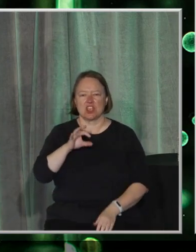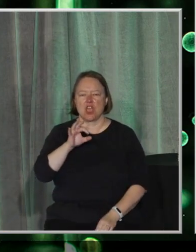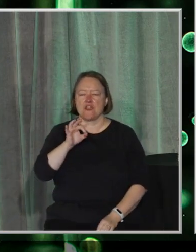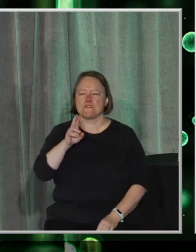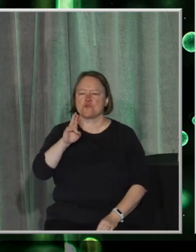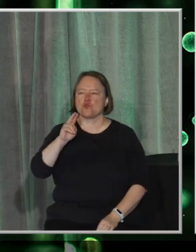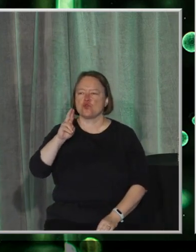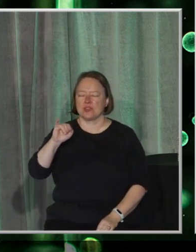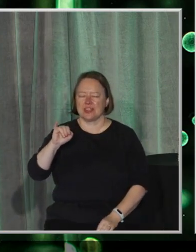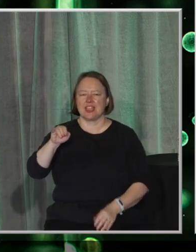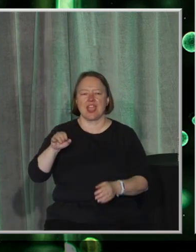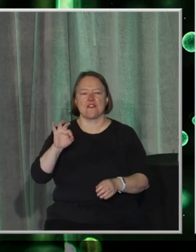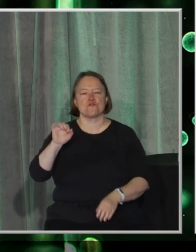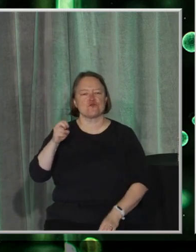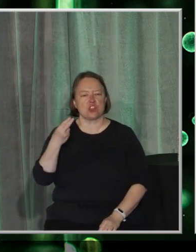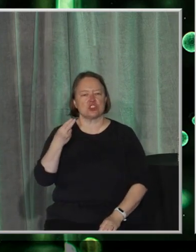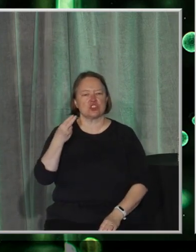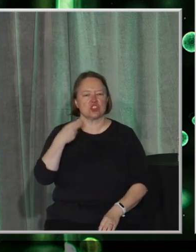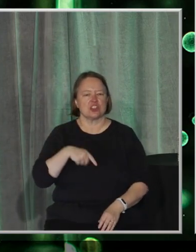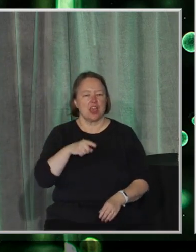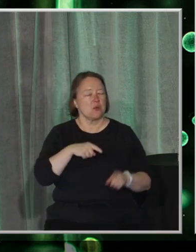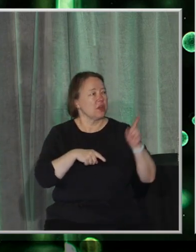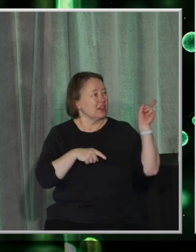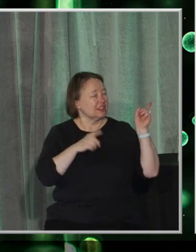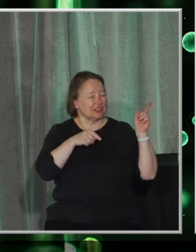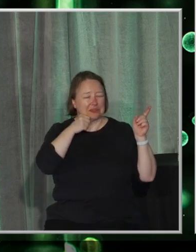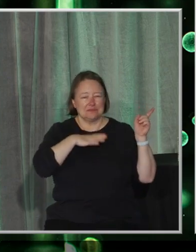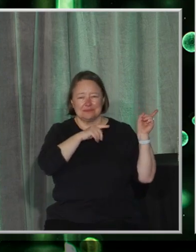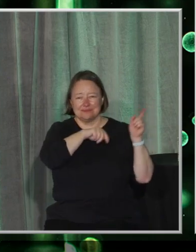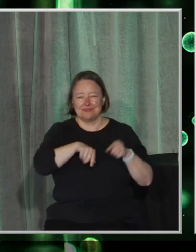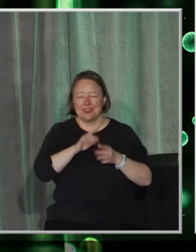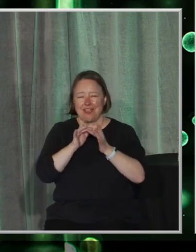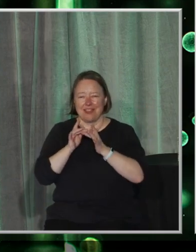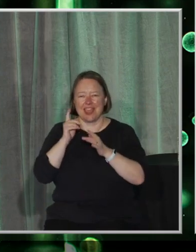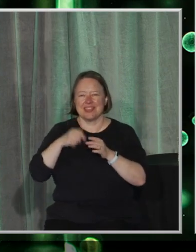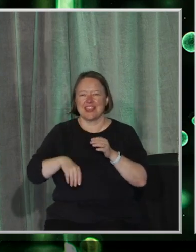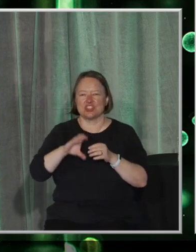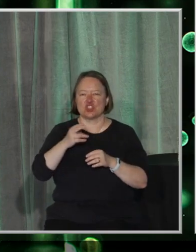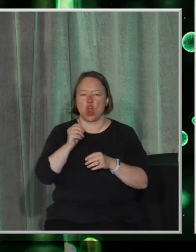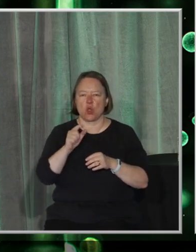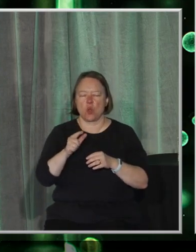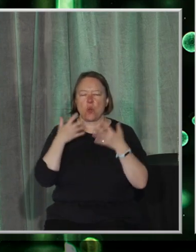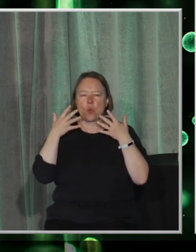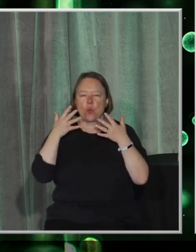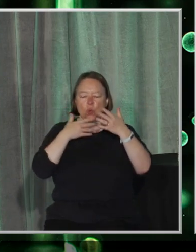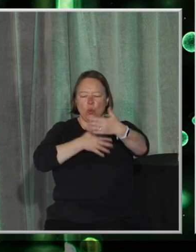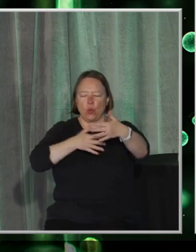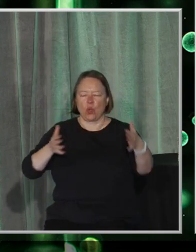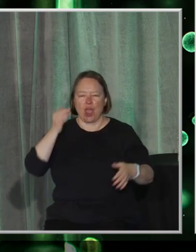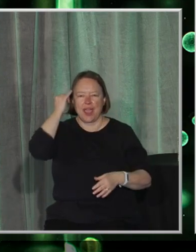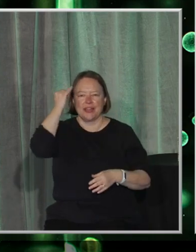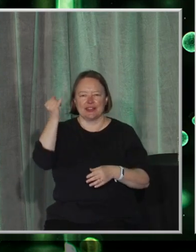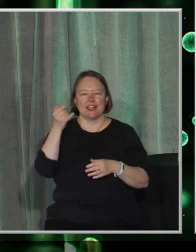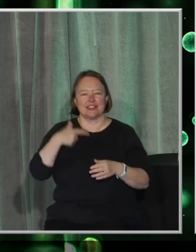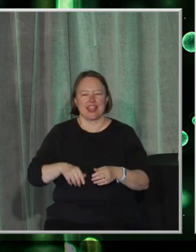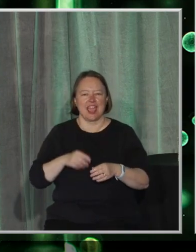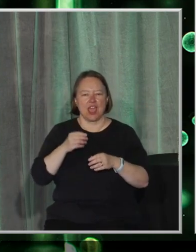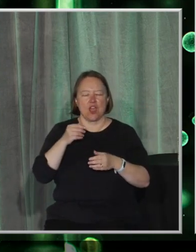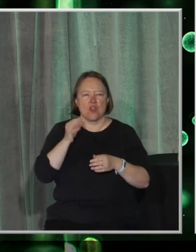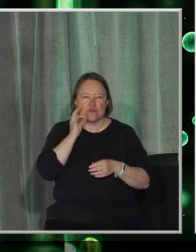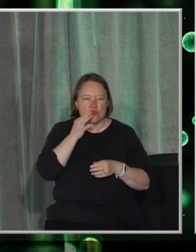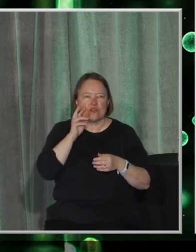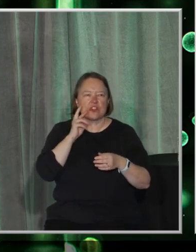Fresh, and that was Claudine who came in online. And to remind people, that's the charcoal cooler idea that prolongs the life of fruit and